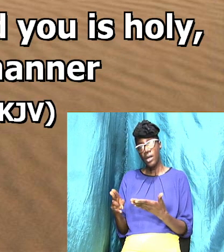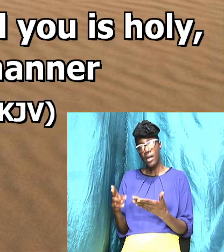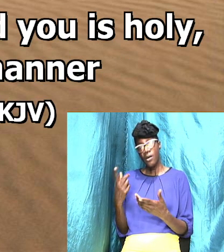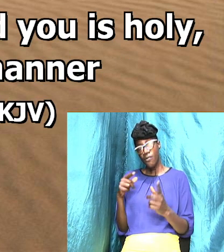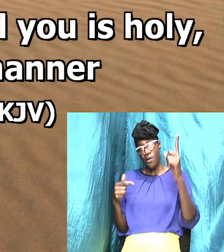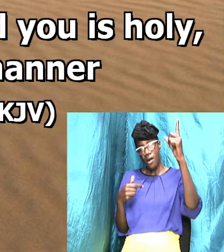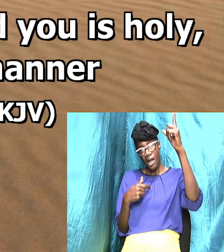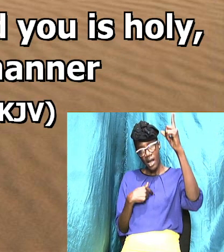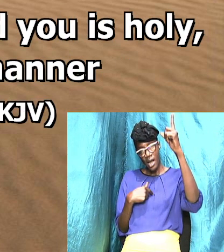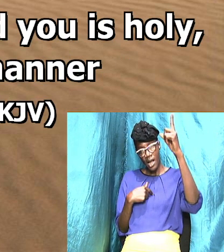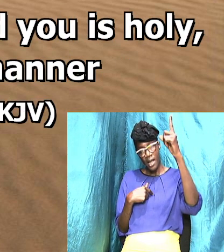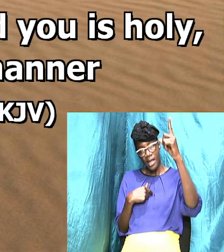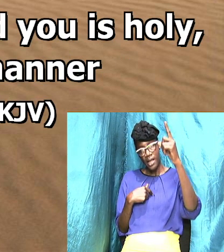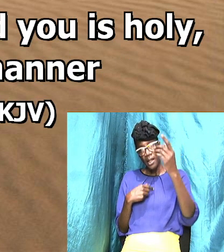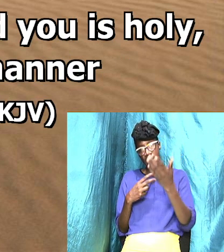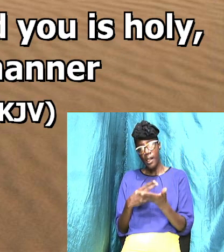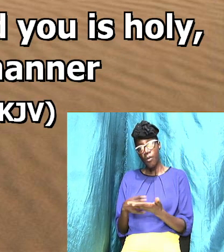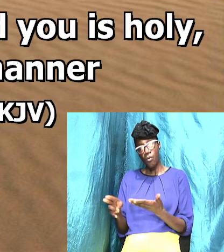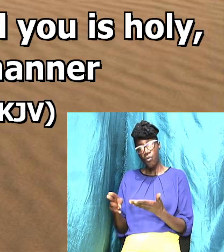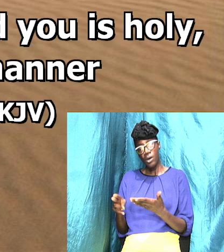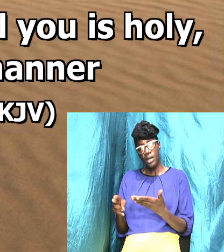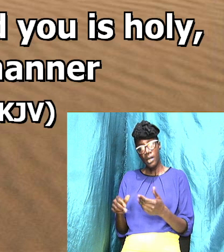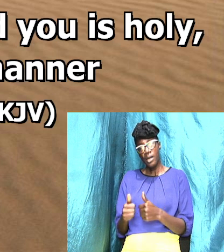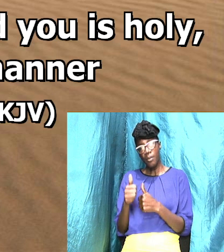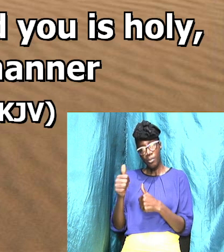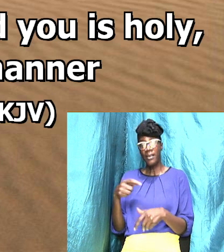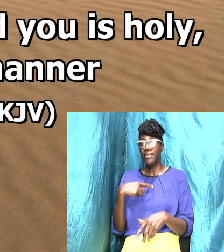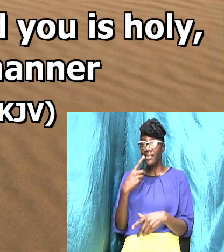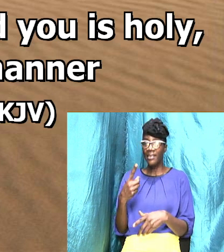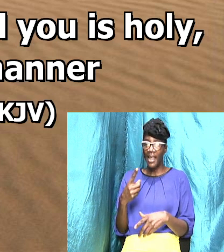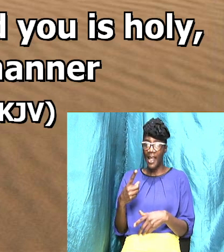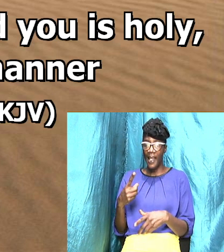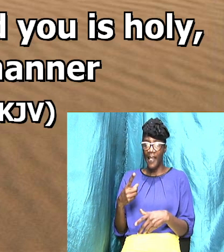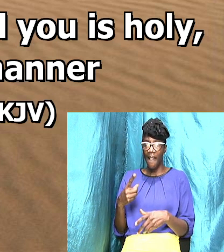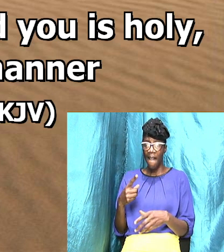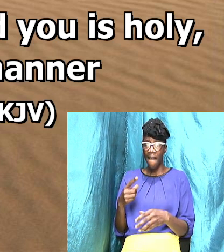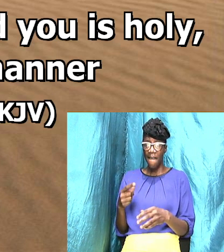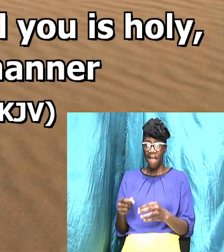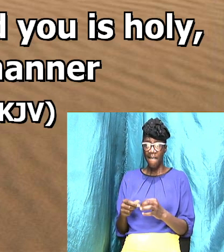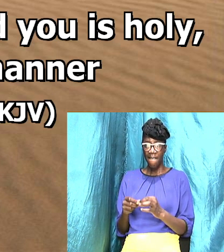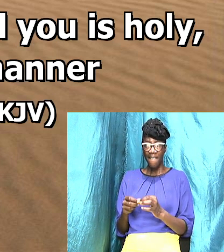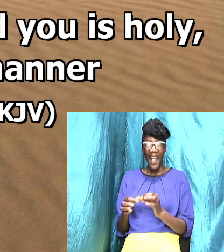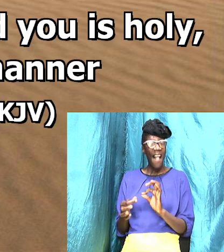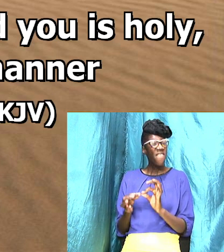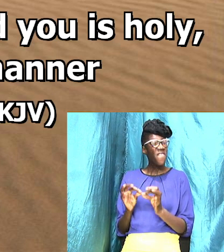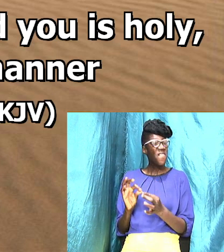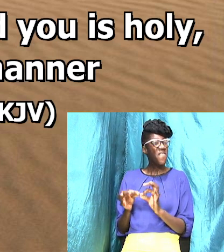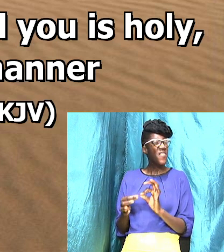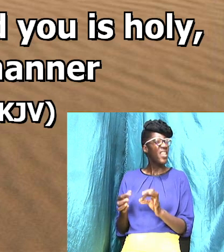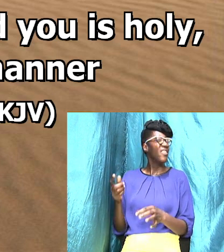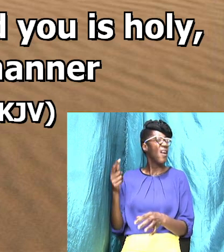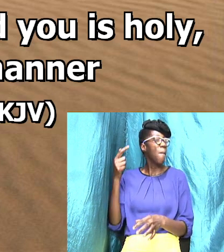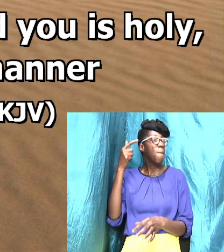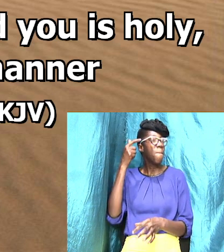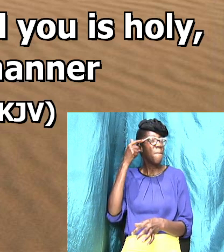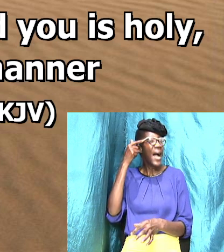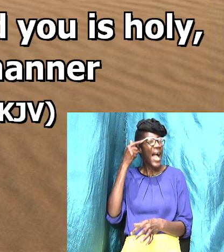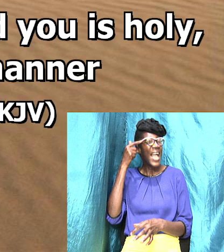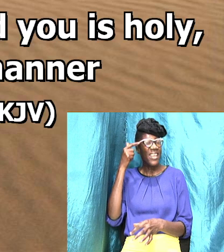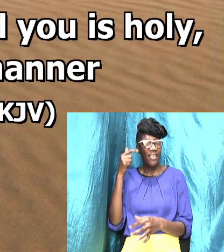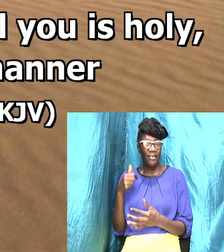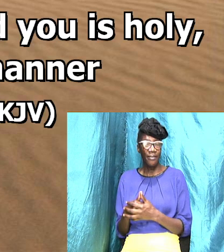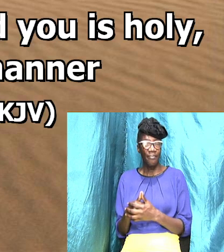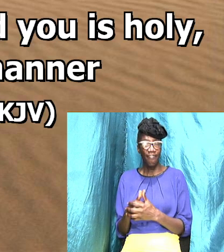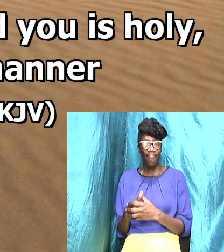am holy. So the apostle said, look here, gird up the lines of your mind.